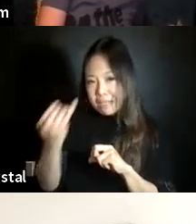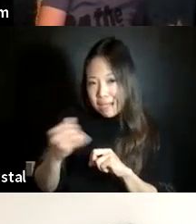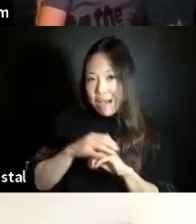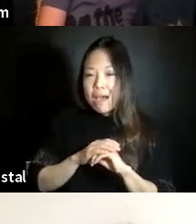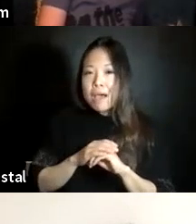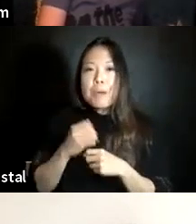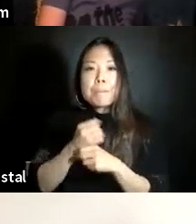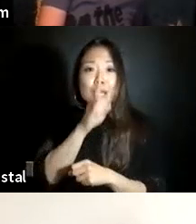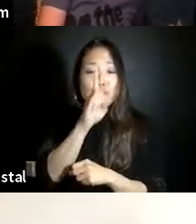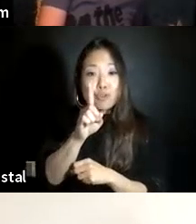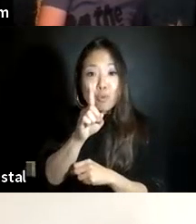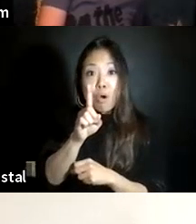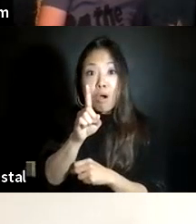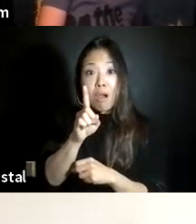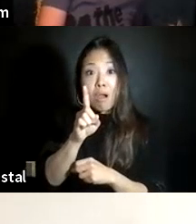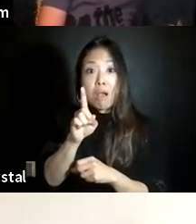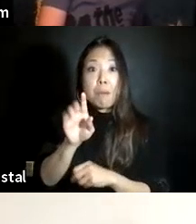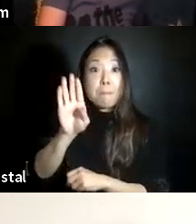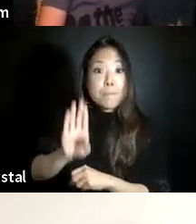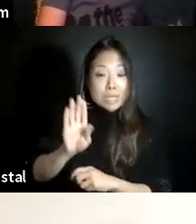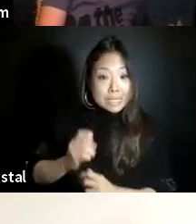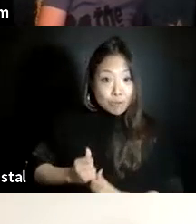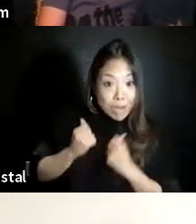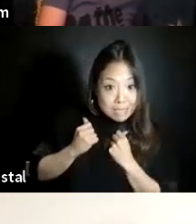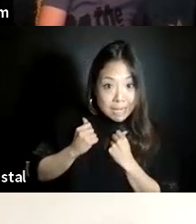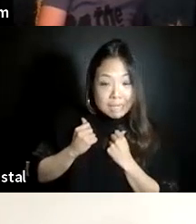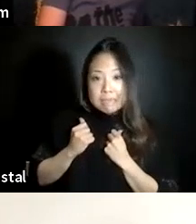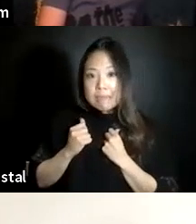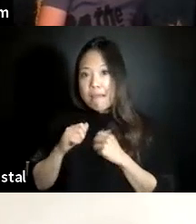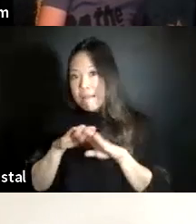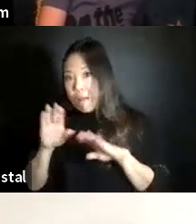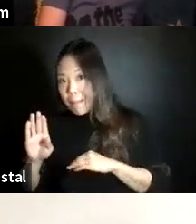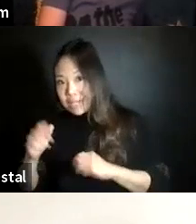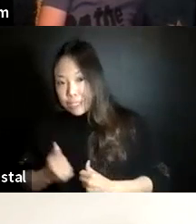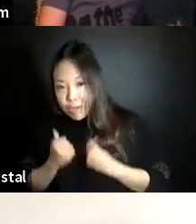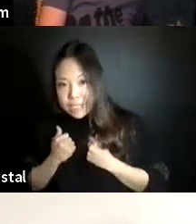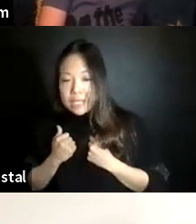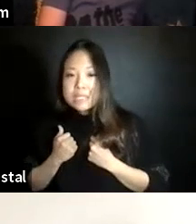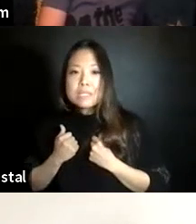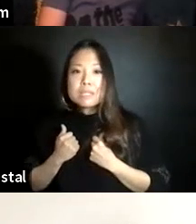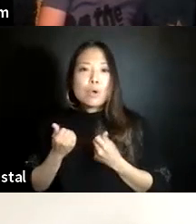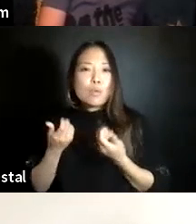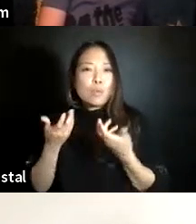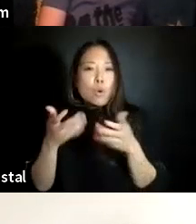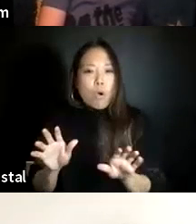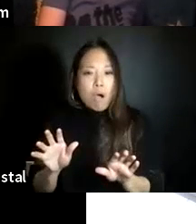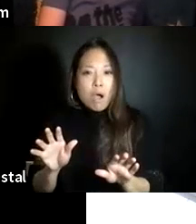not treating them differently based on the type of school that is sending them. That is the